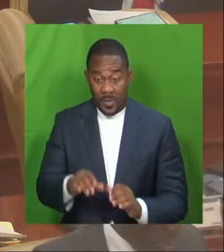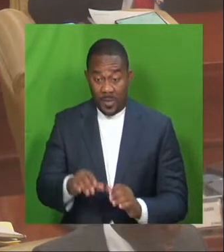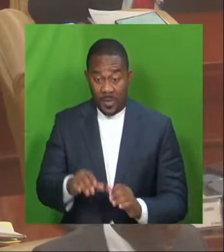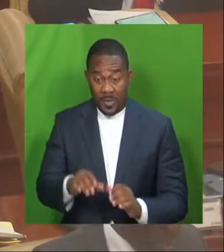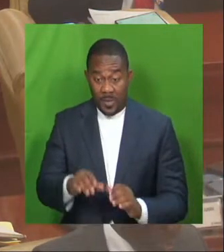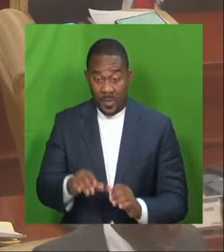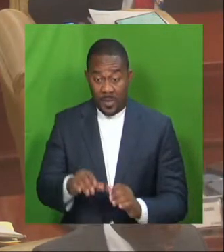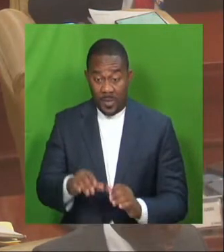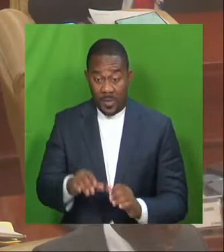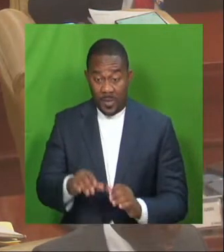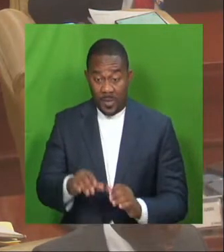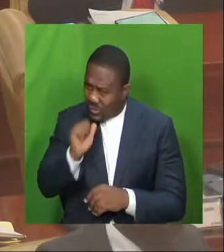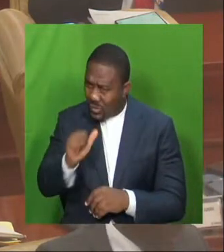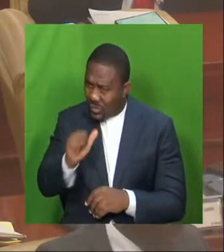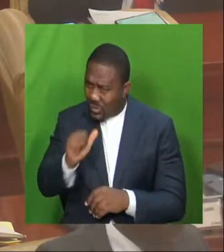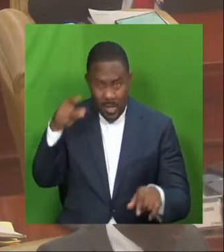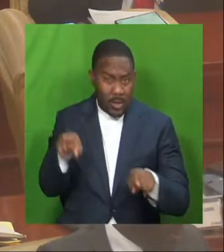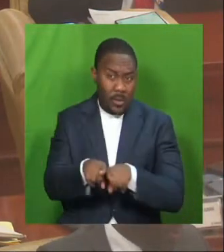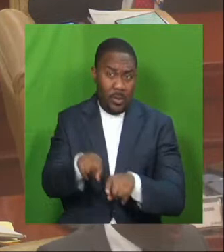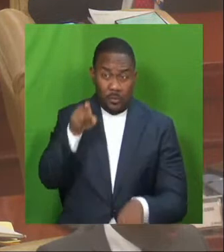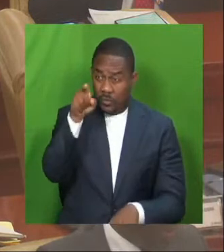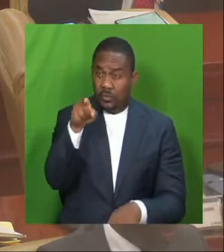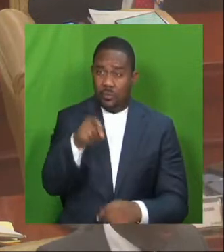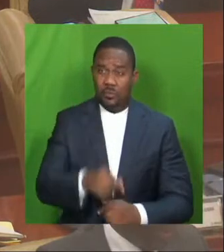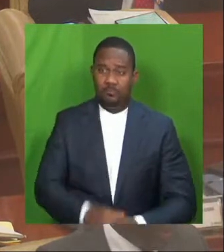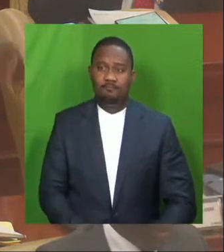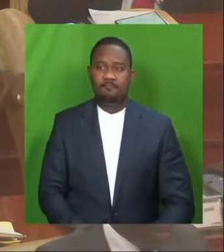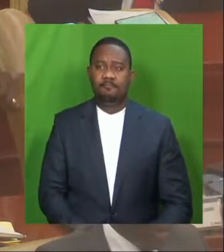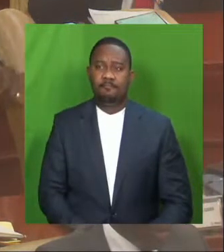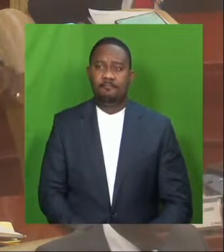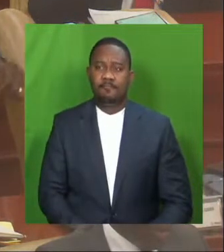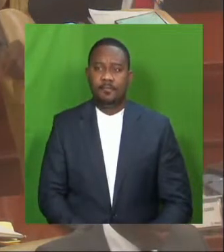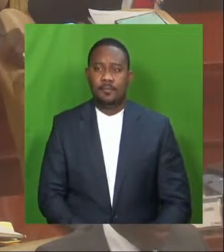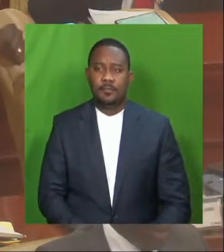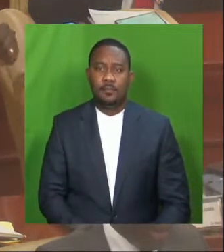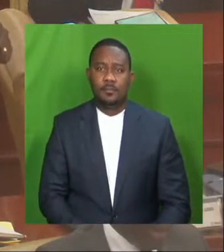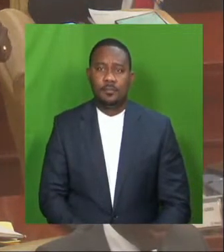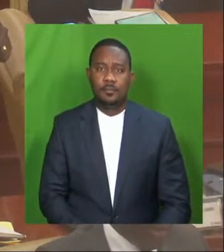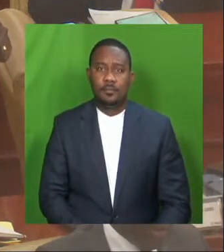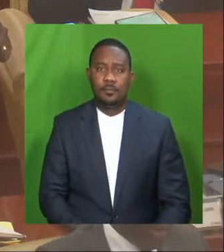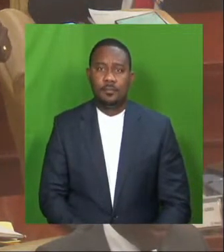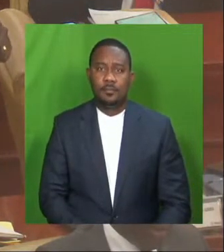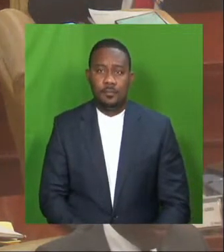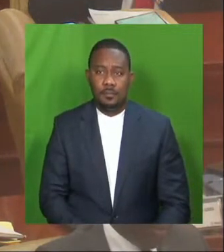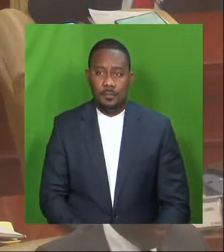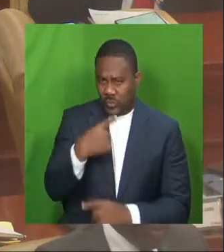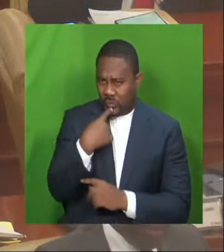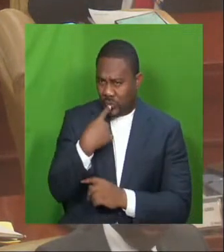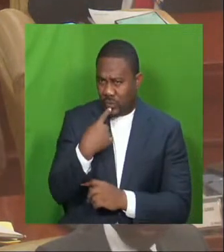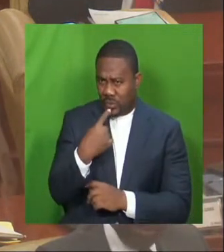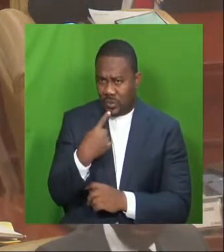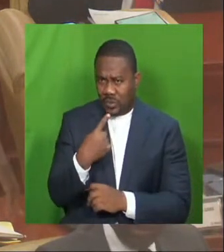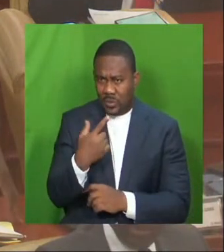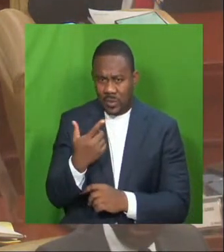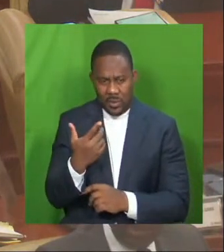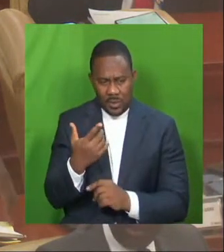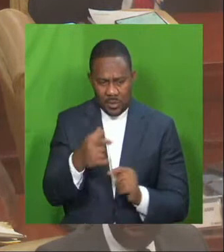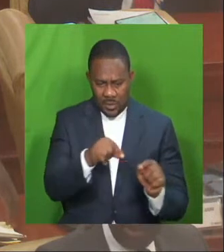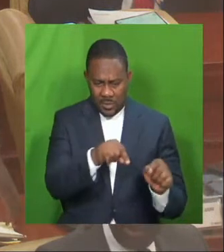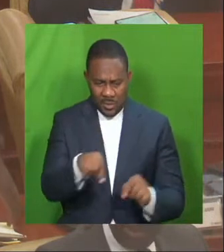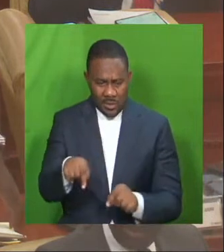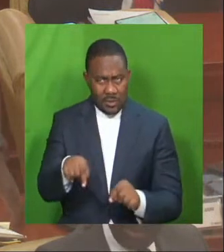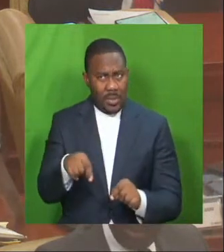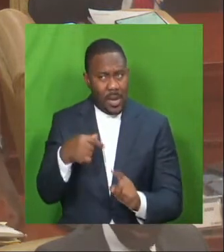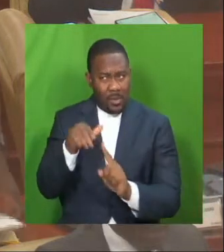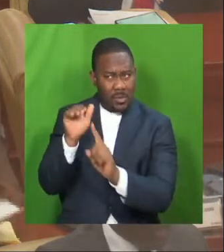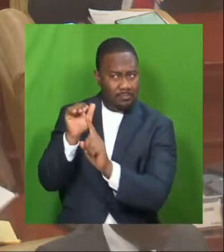97(1)(c) does not at the Privileges Committee. And so for you to say here, I want to draw your